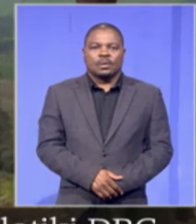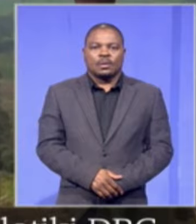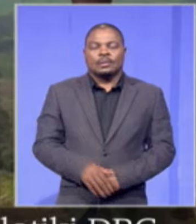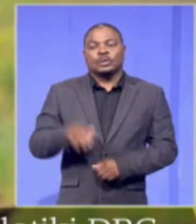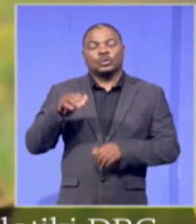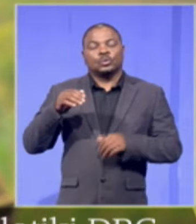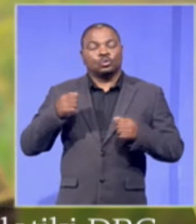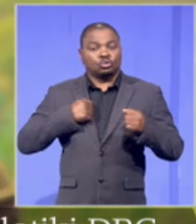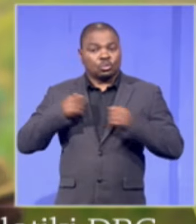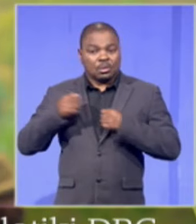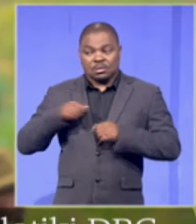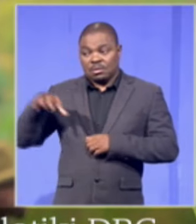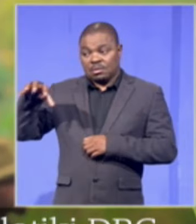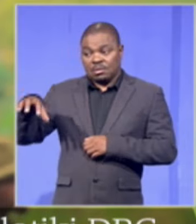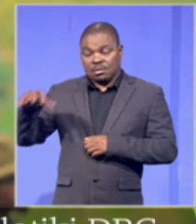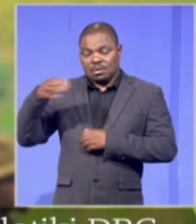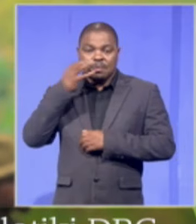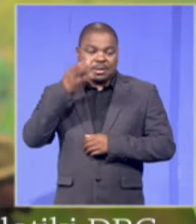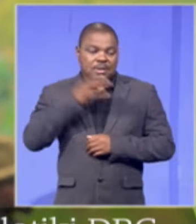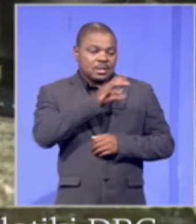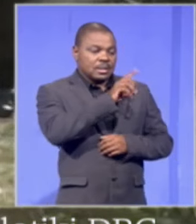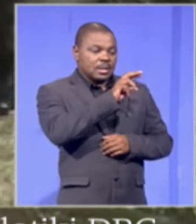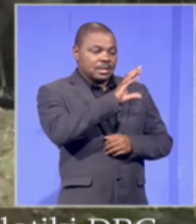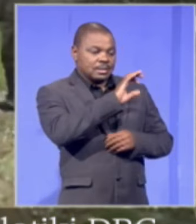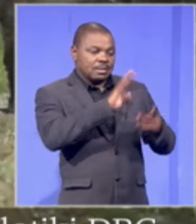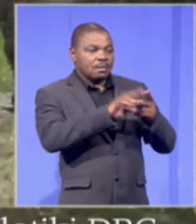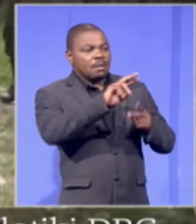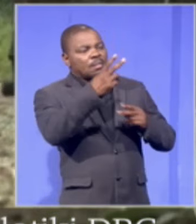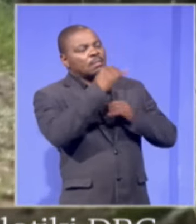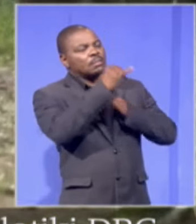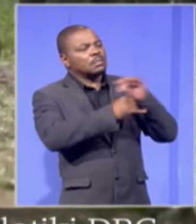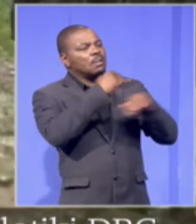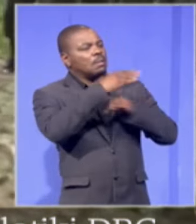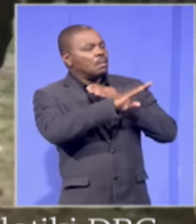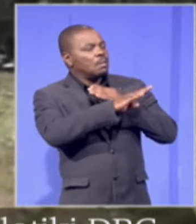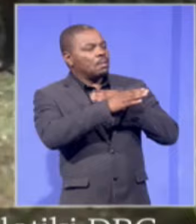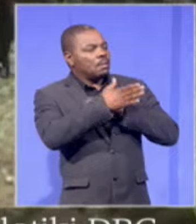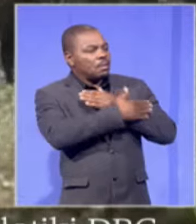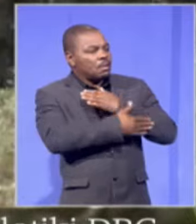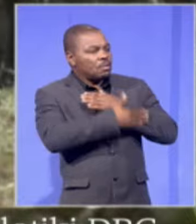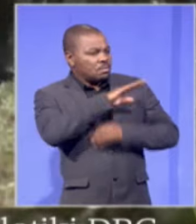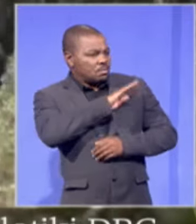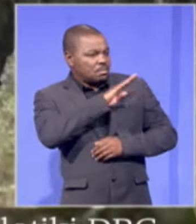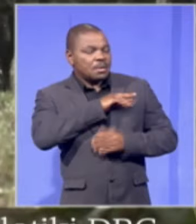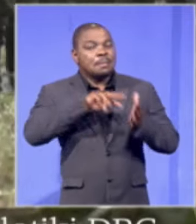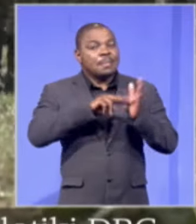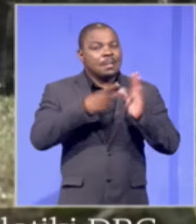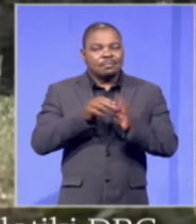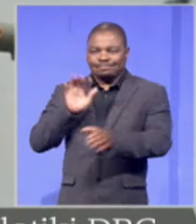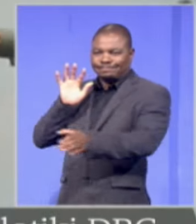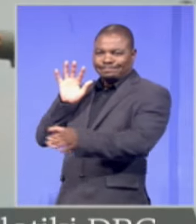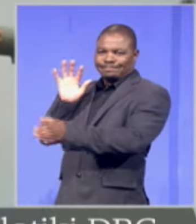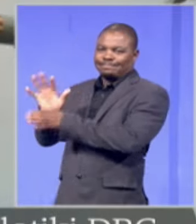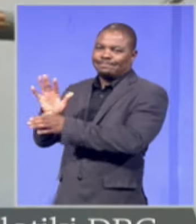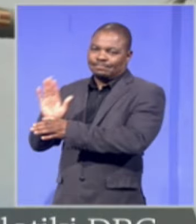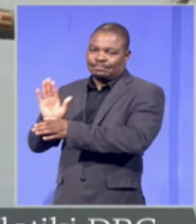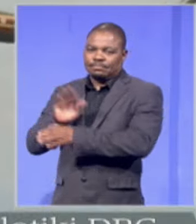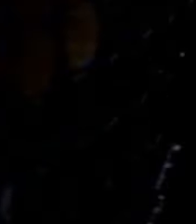Mmuso wa Rwanda o re DRC le masole a dinaha tsa kantle di na le morero wa ho futuhela Kigali.